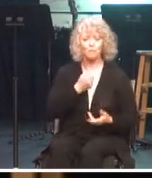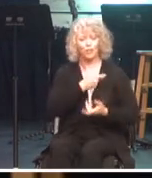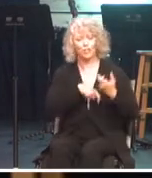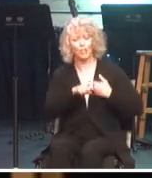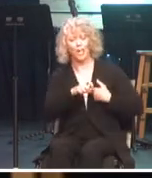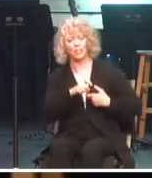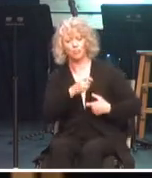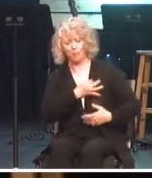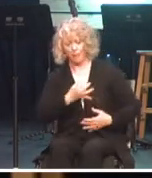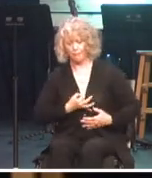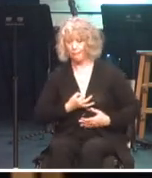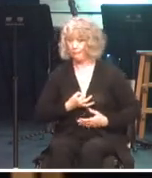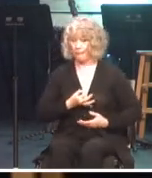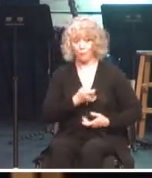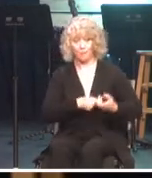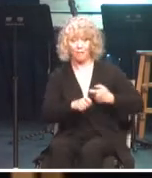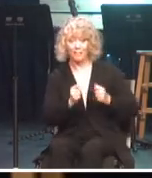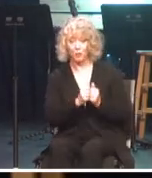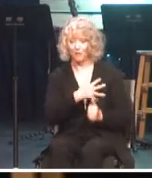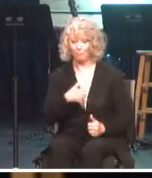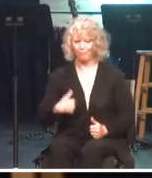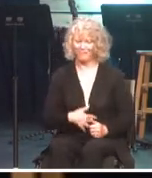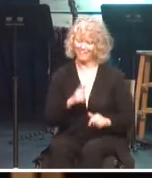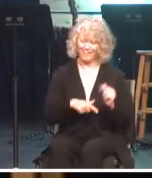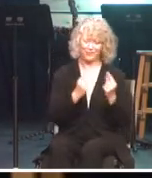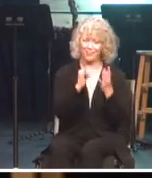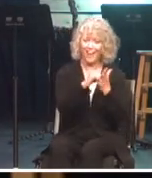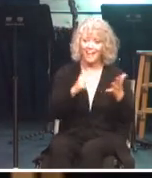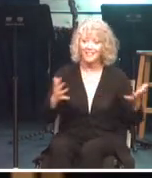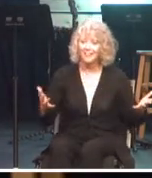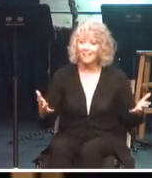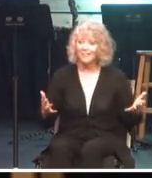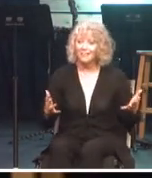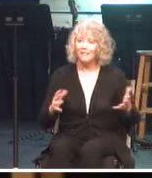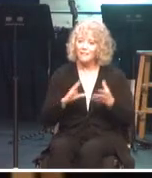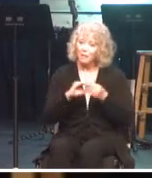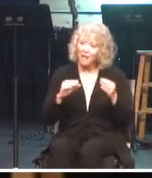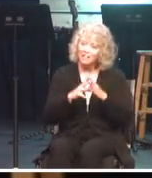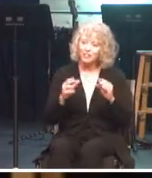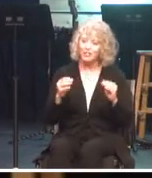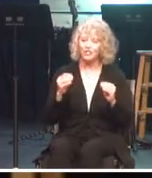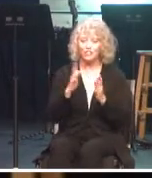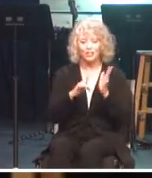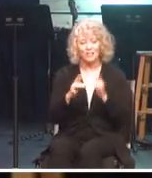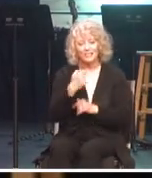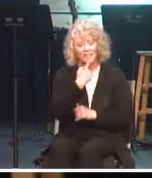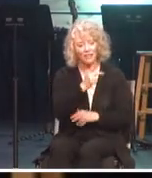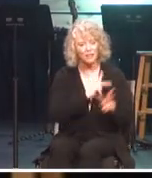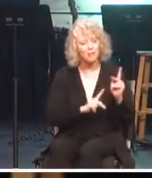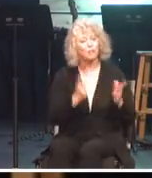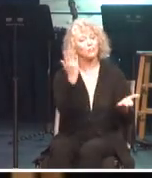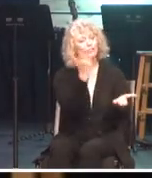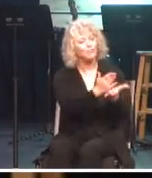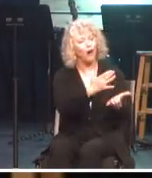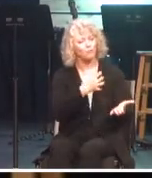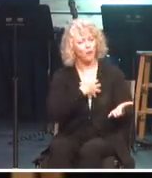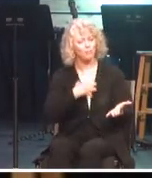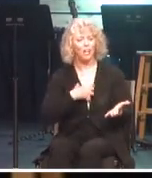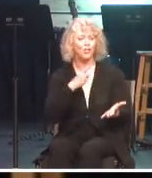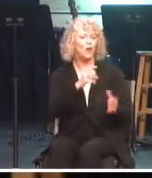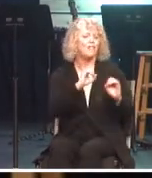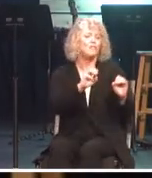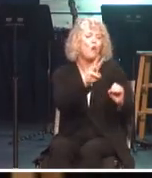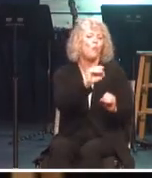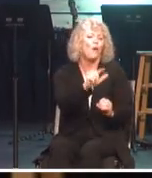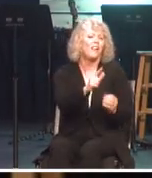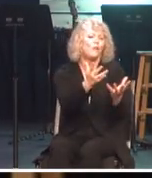And amazingly, this is Jesus' message for this crowd. Stop grumbling. You have no will to come